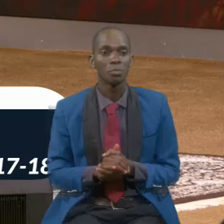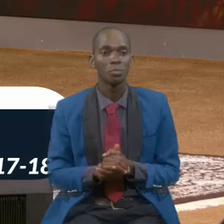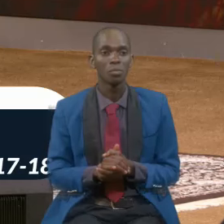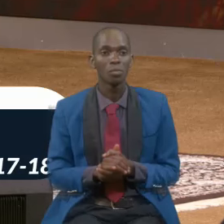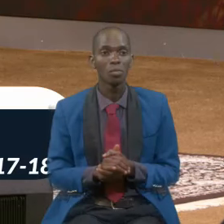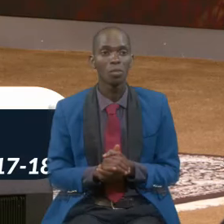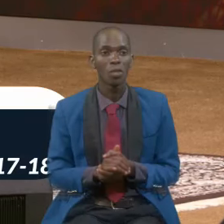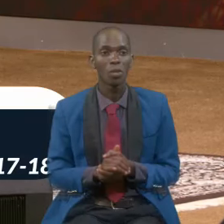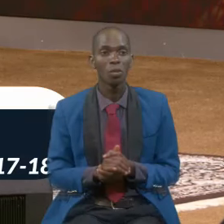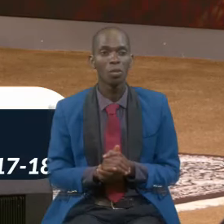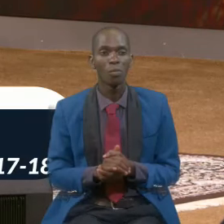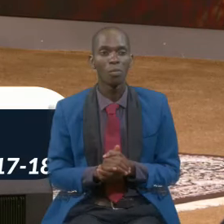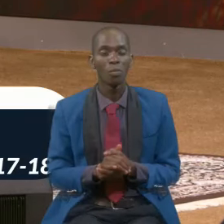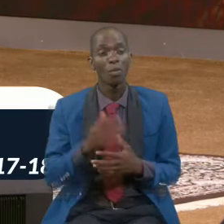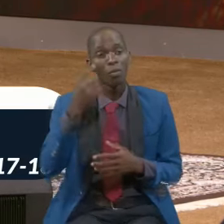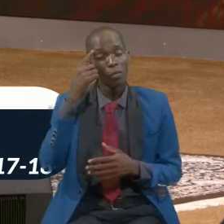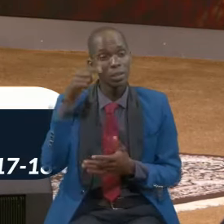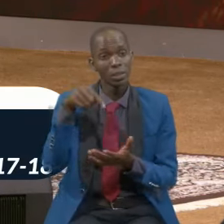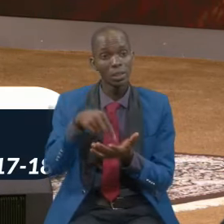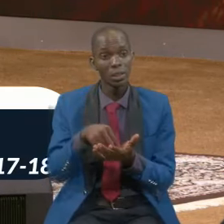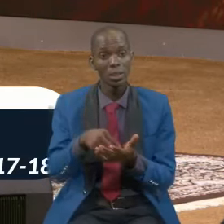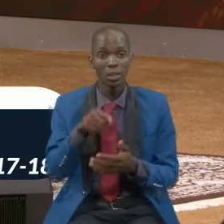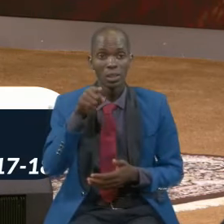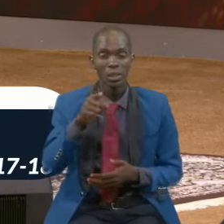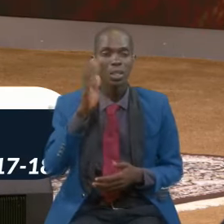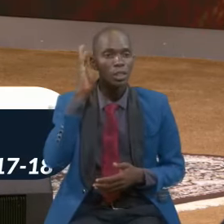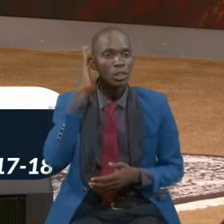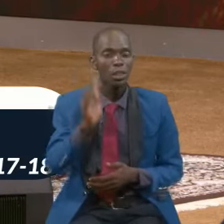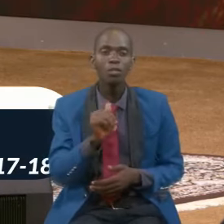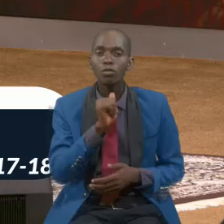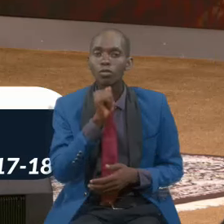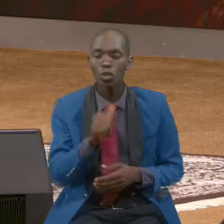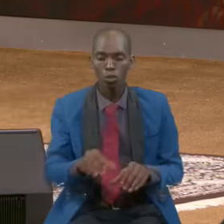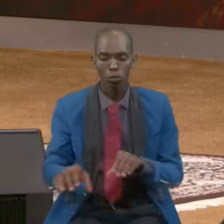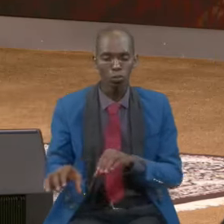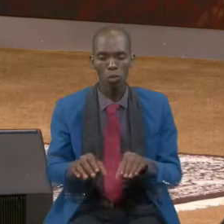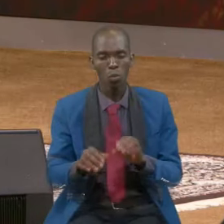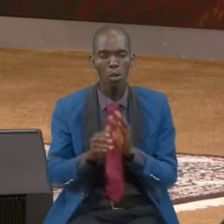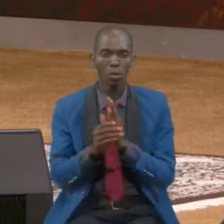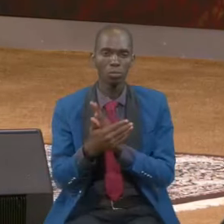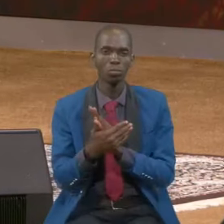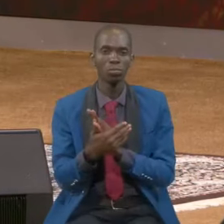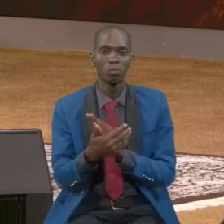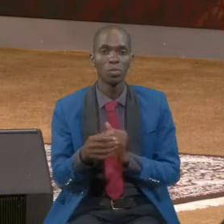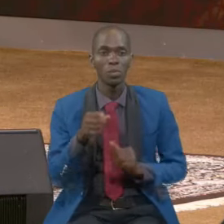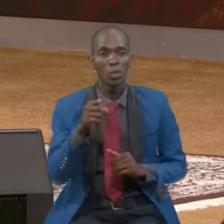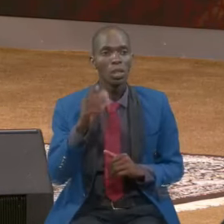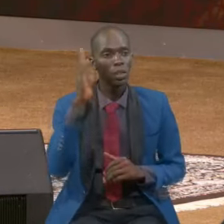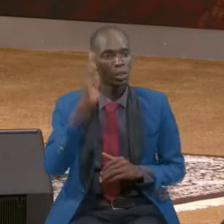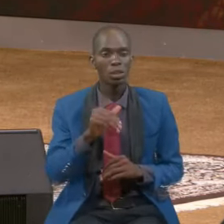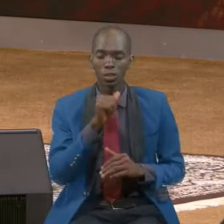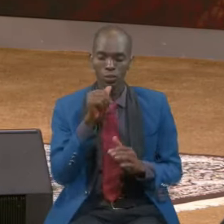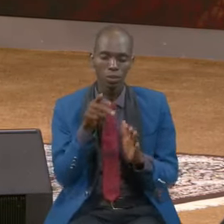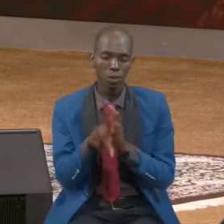for this thou shalt not commit adultery, thou shalt not